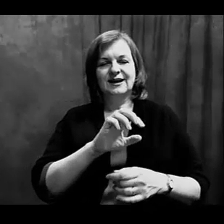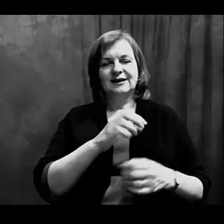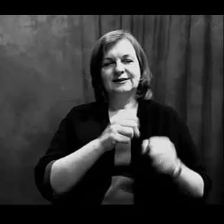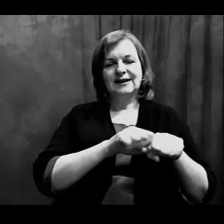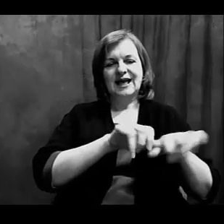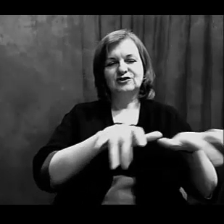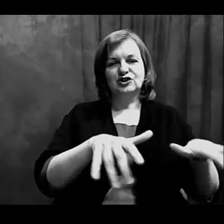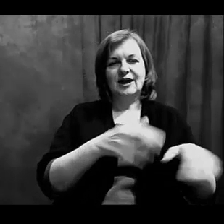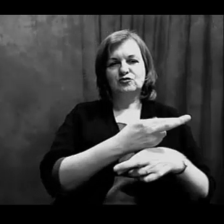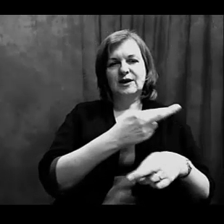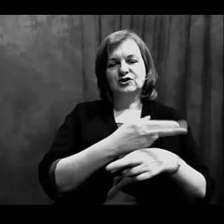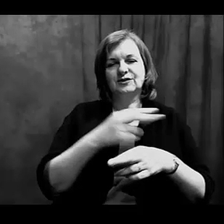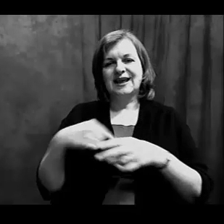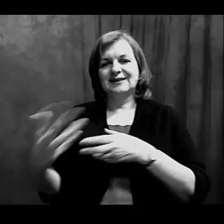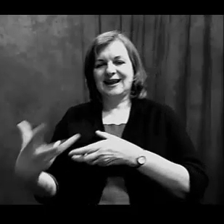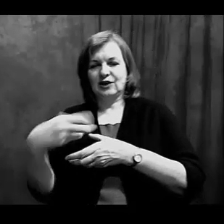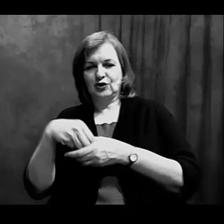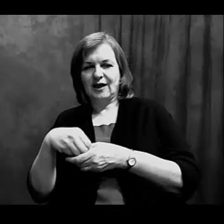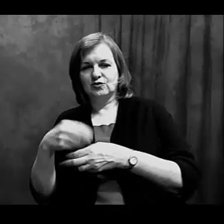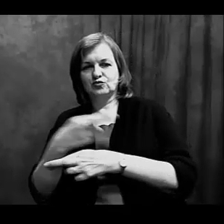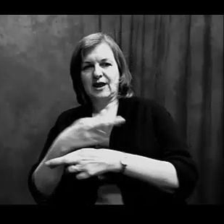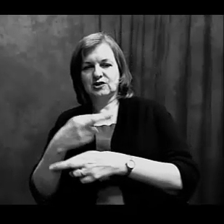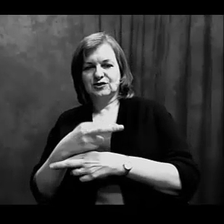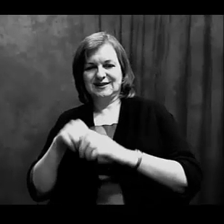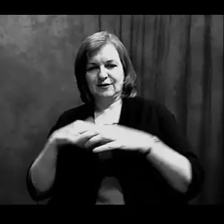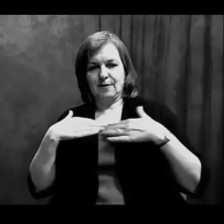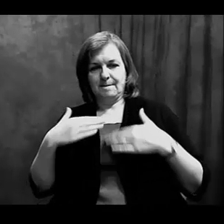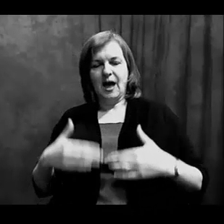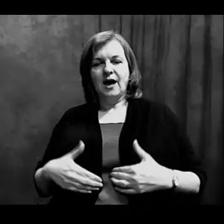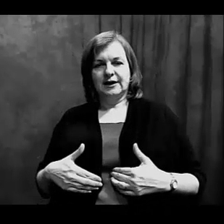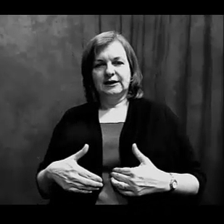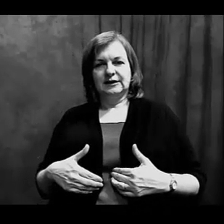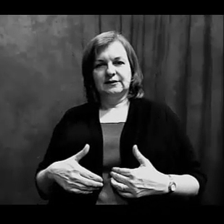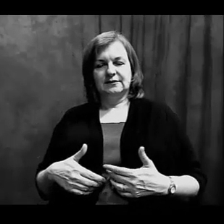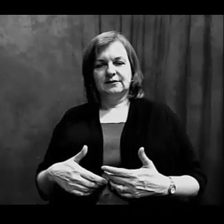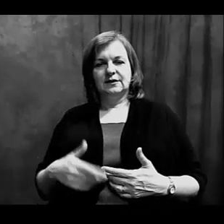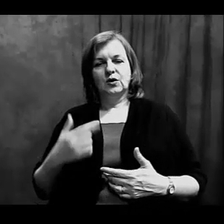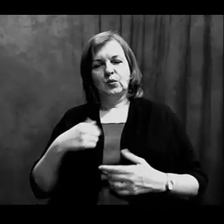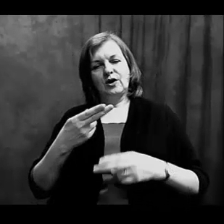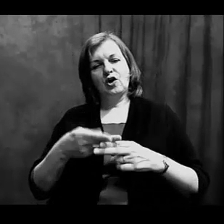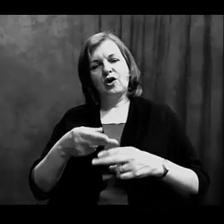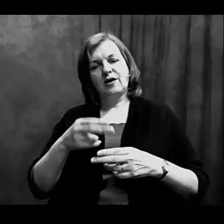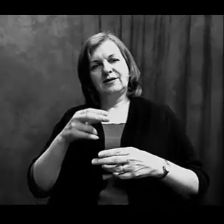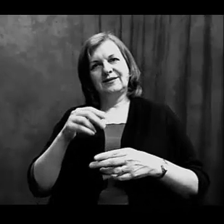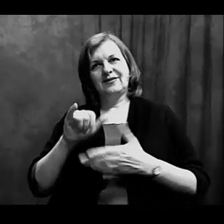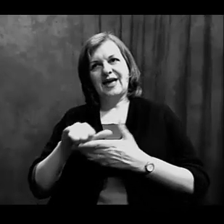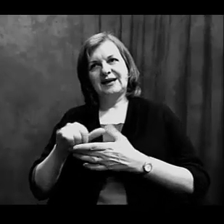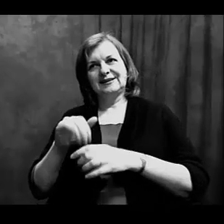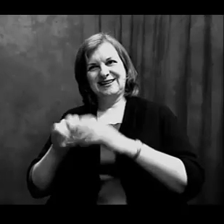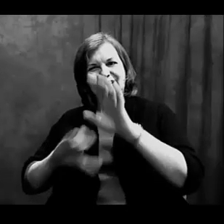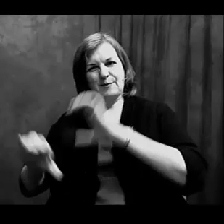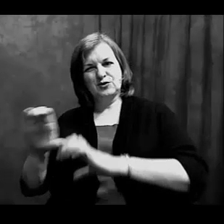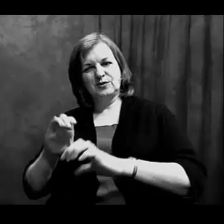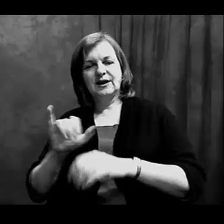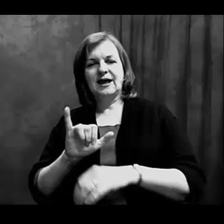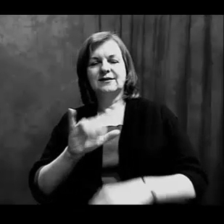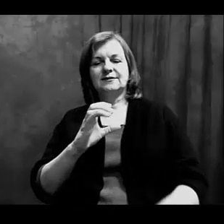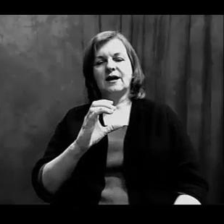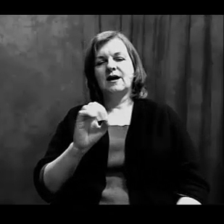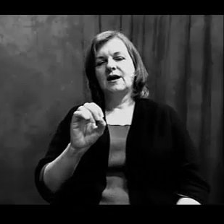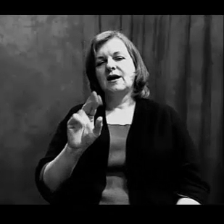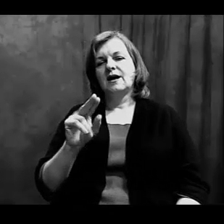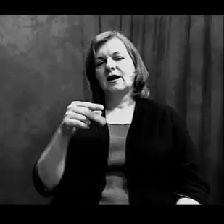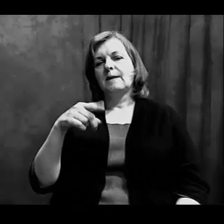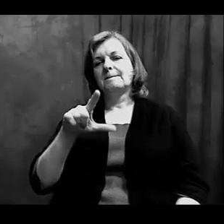these exergonic and endergonic reactions inside our bodies. We can follow a lot of these. We refer to them in chemistry